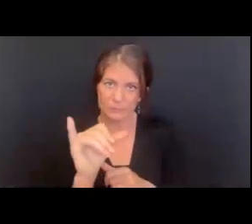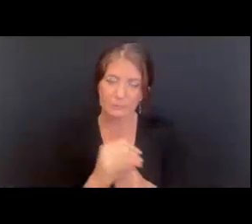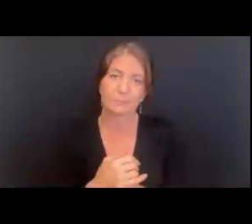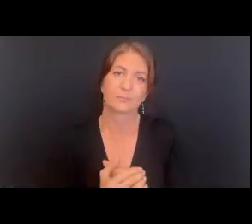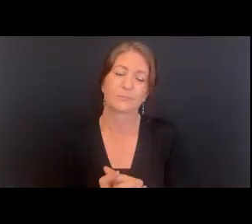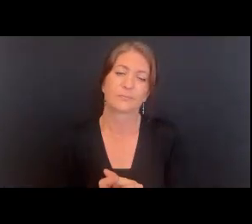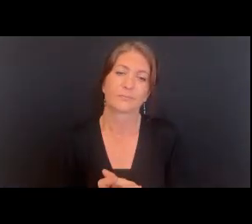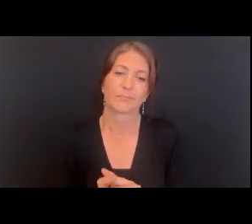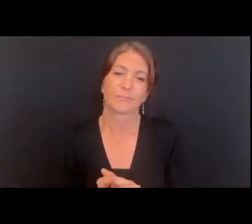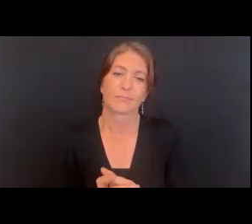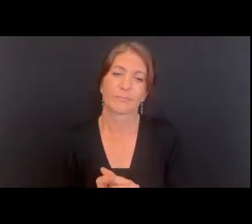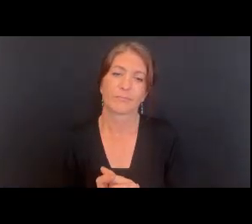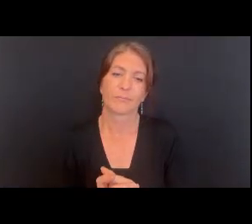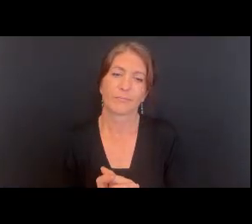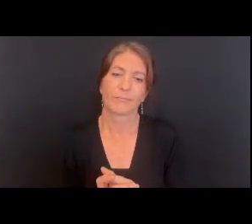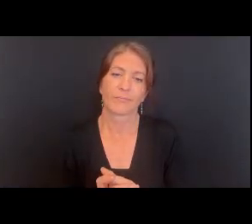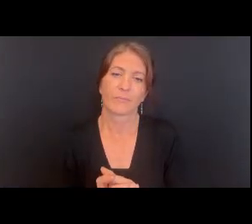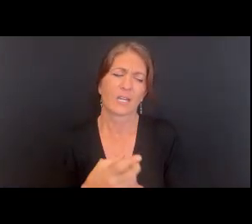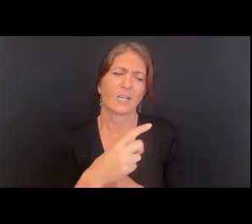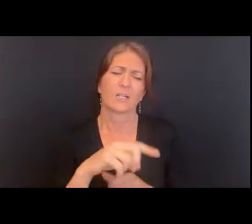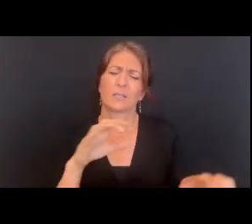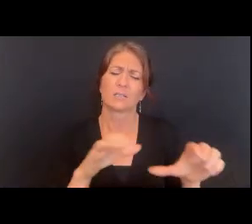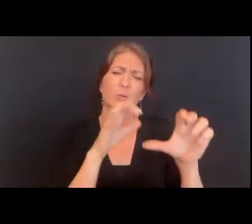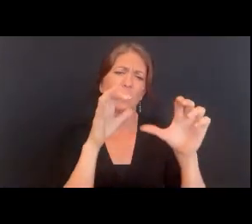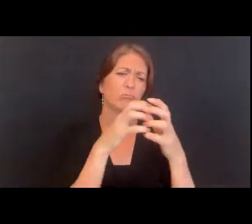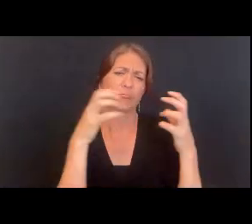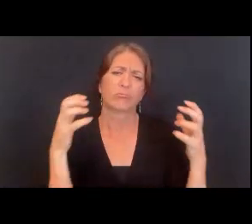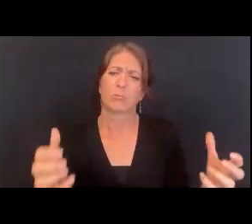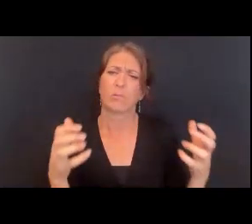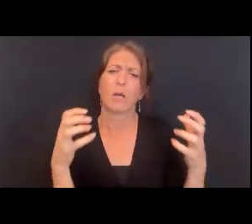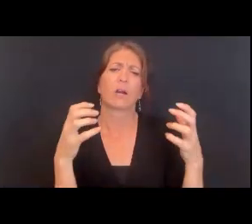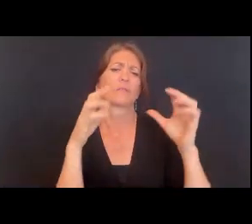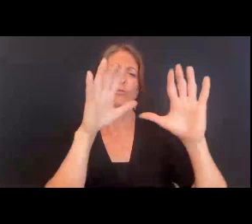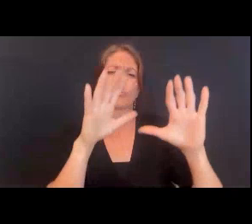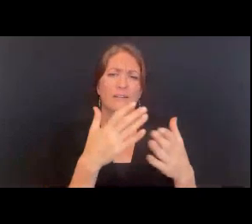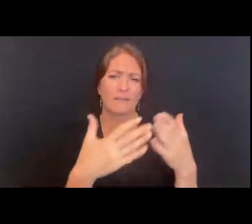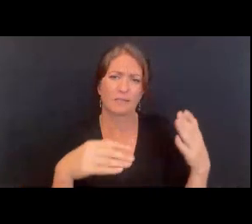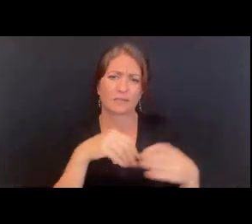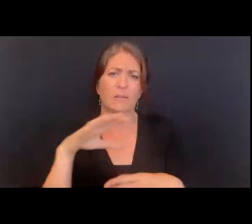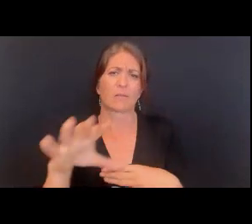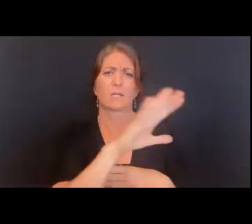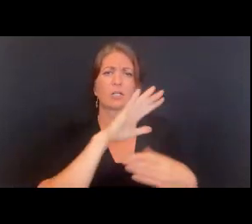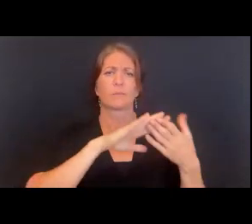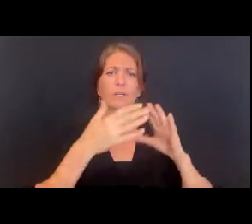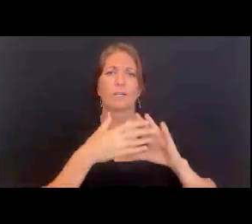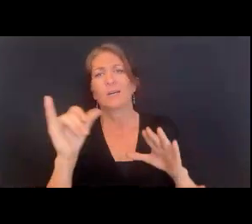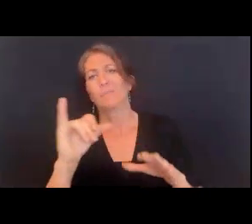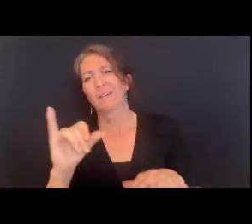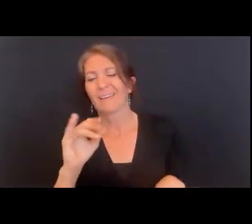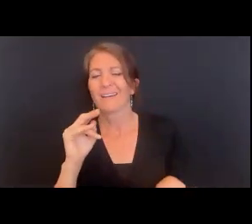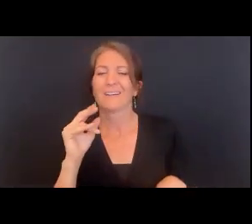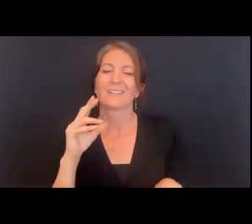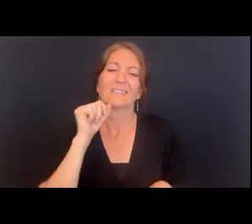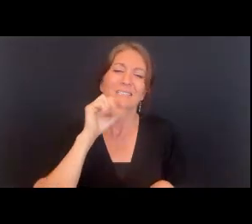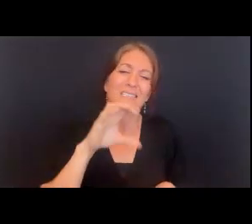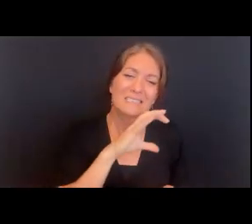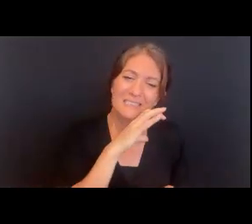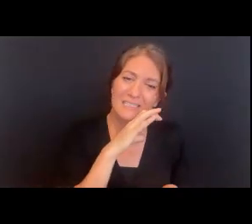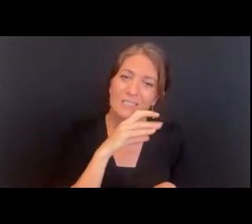all inclusive of all the great things they do in their communities, but just as examples, senior nutrition programs, caregiver